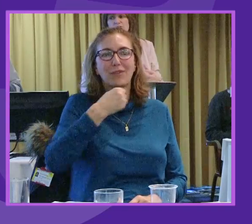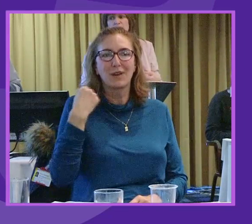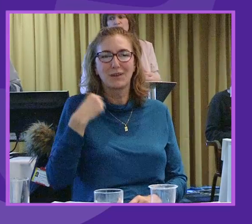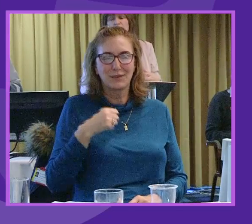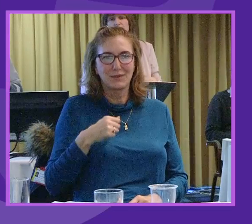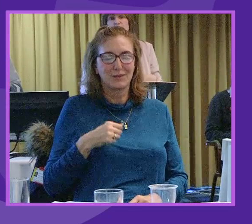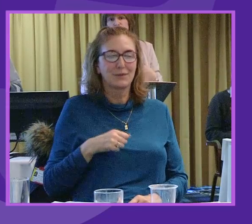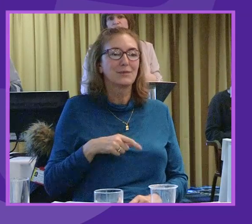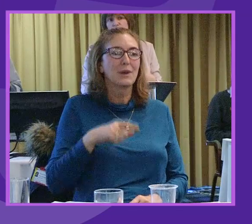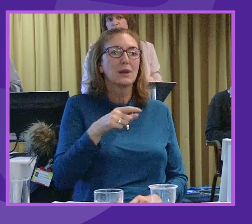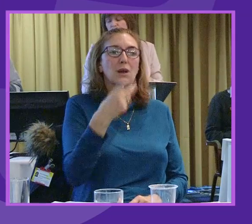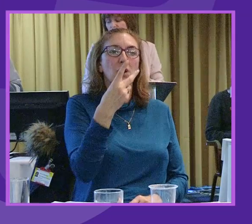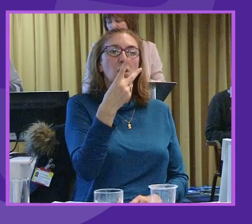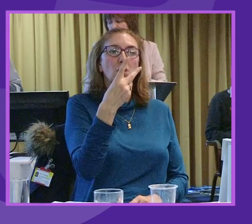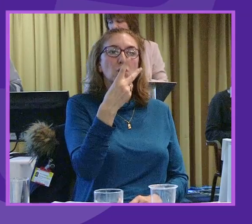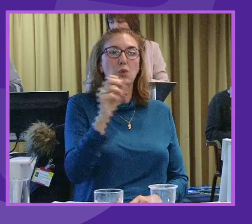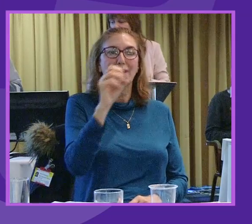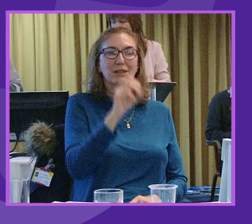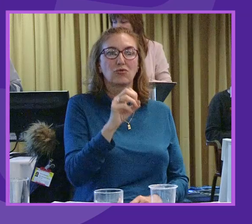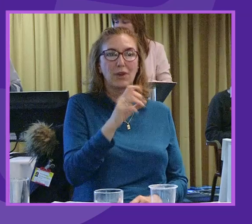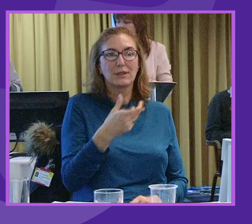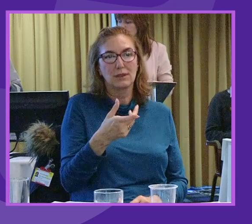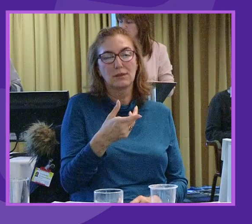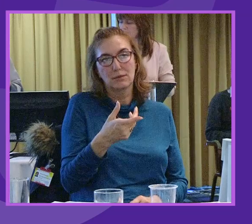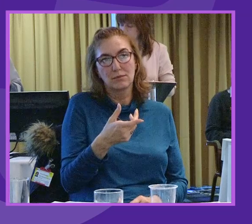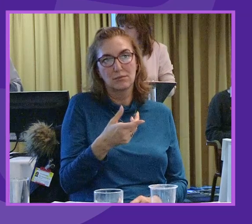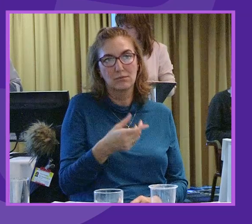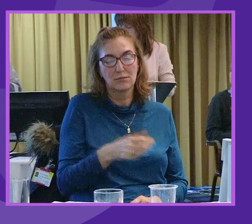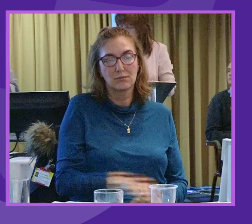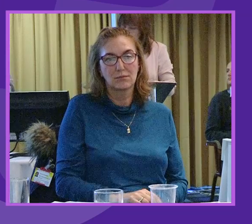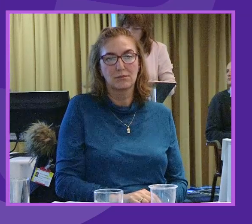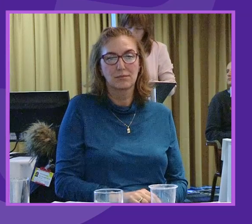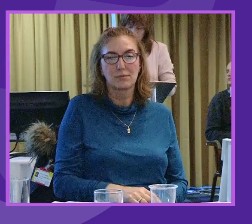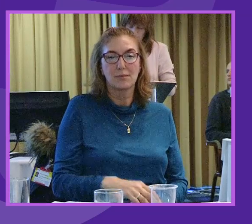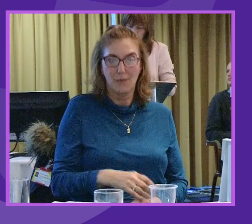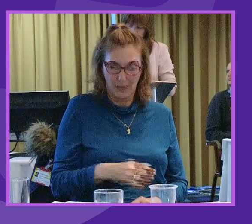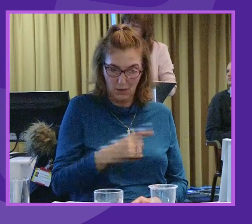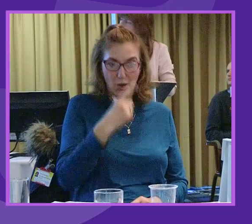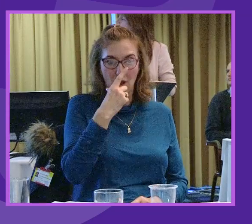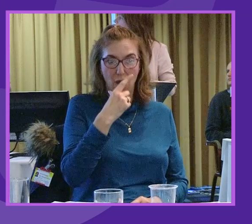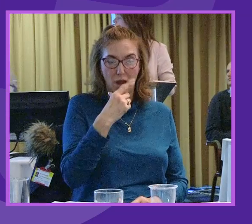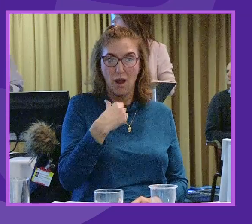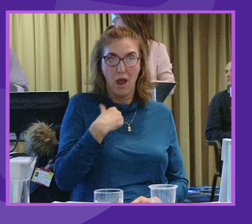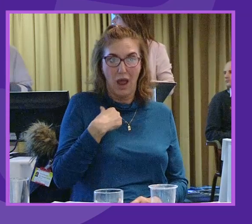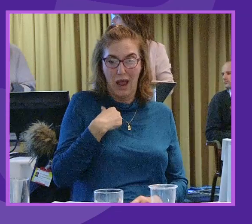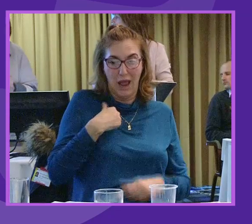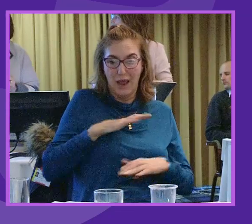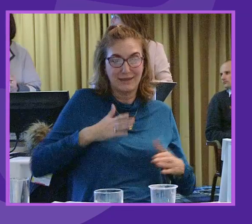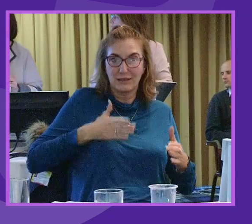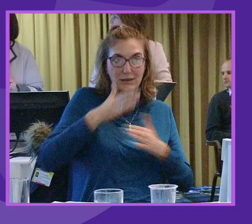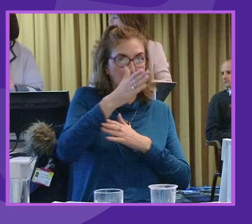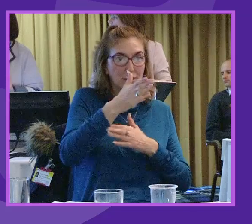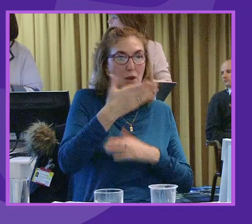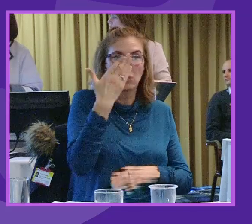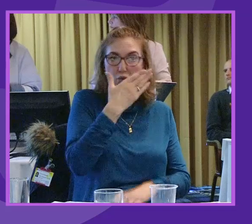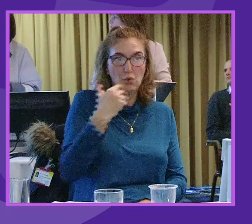kind of the building blocks, really, in terms of supporting people to do this role in practice. And it can be done.